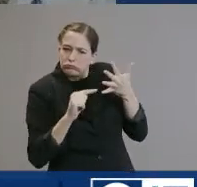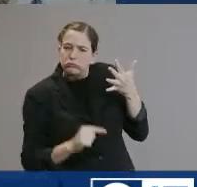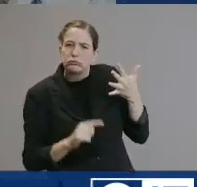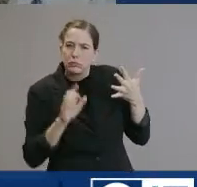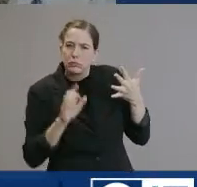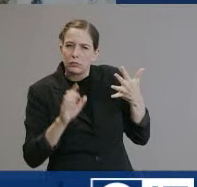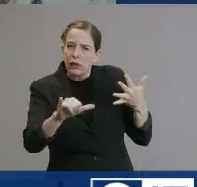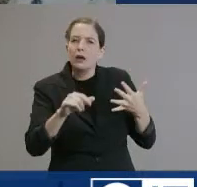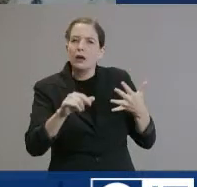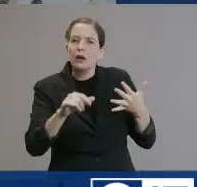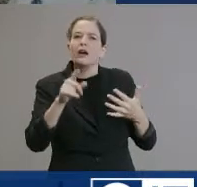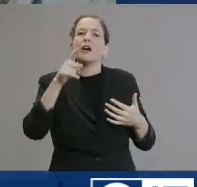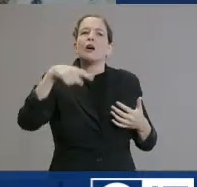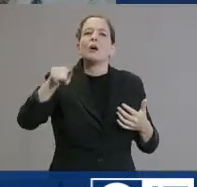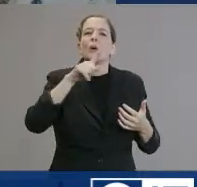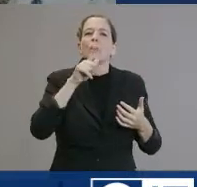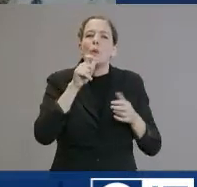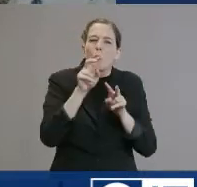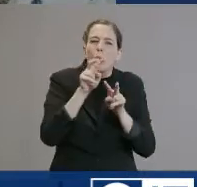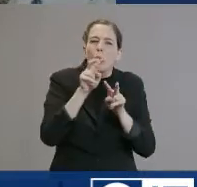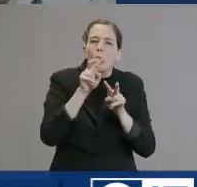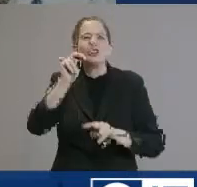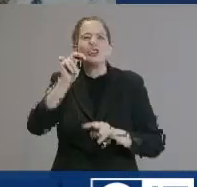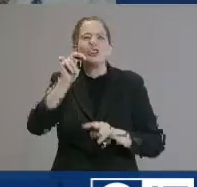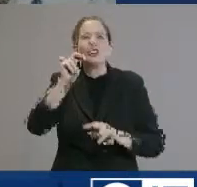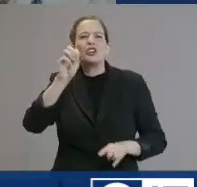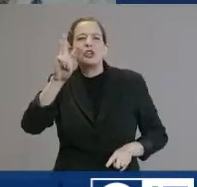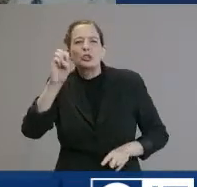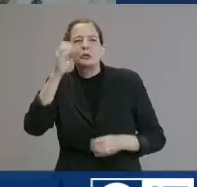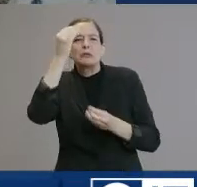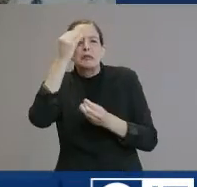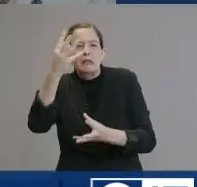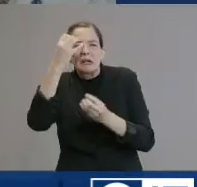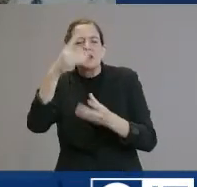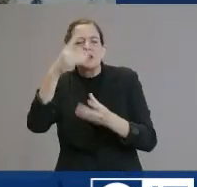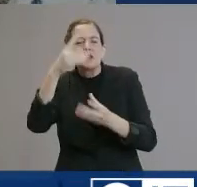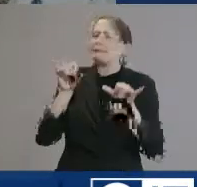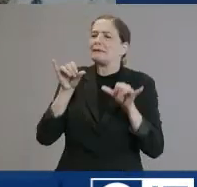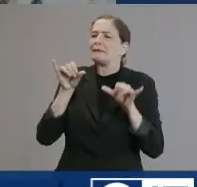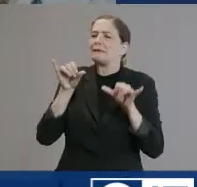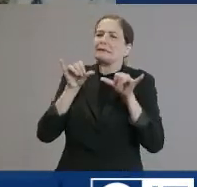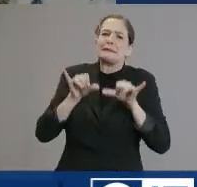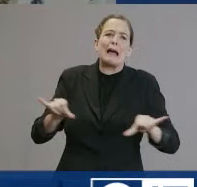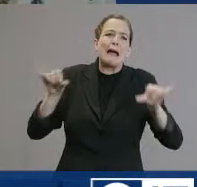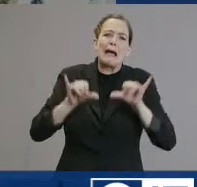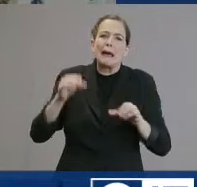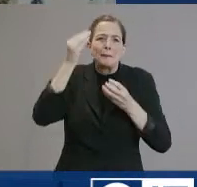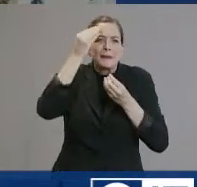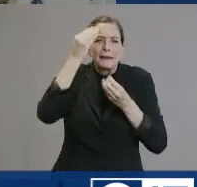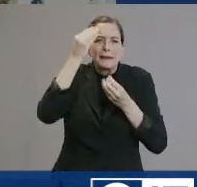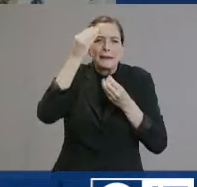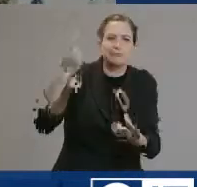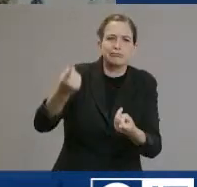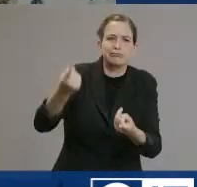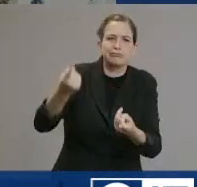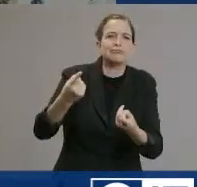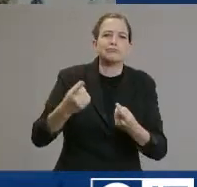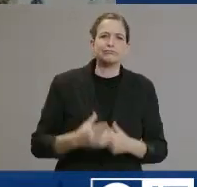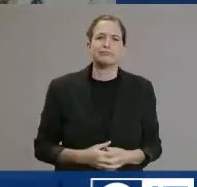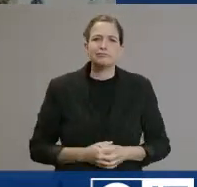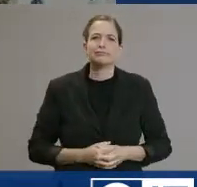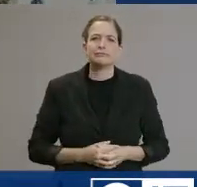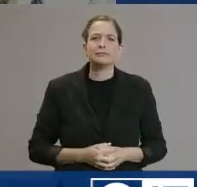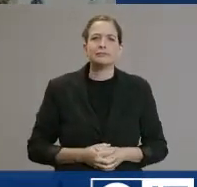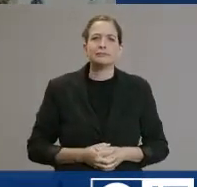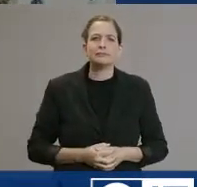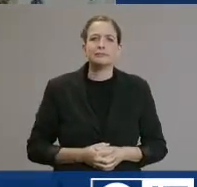press conferences will know this is the same framework we've been working through for 4 months. On symptoms, we want to see a